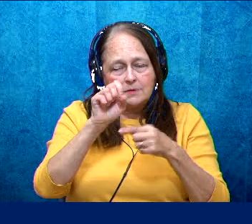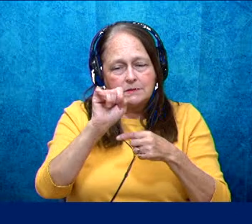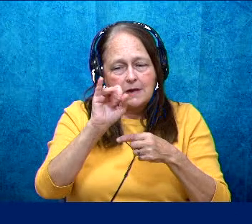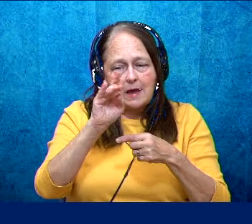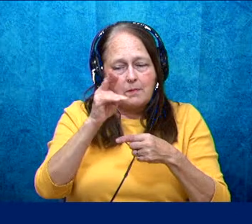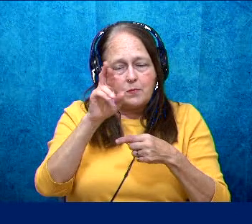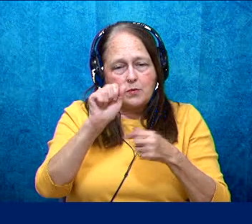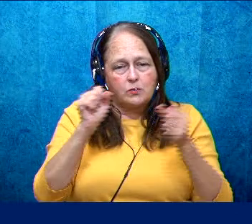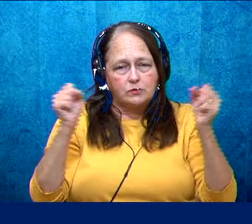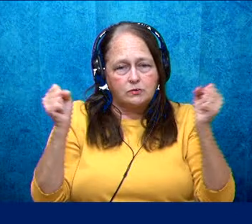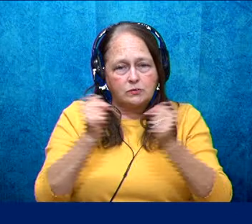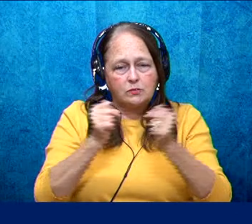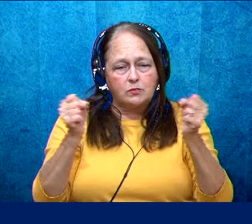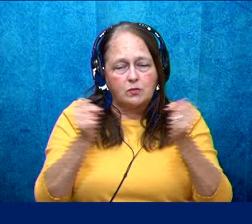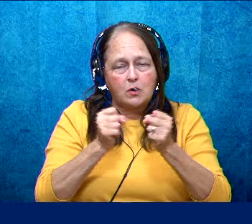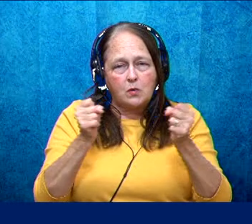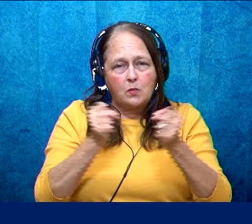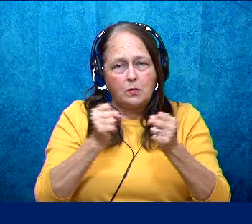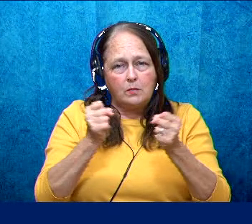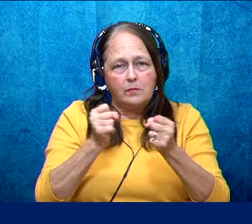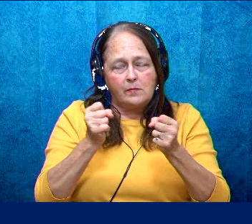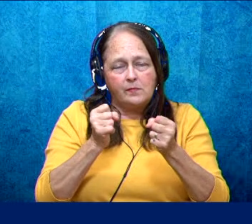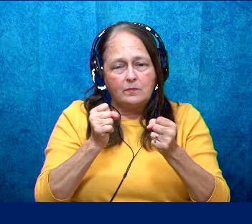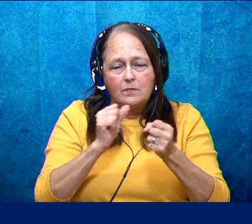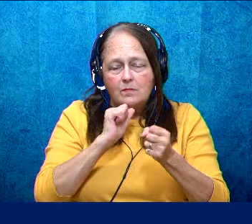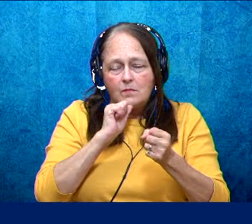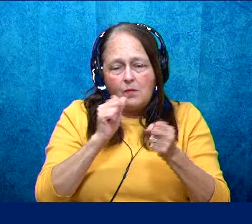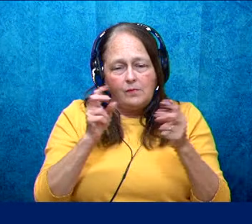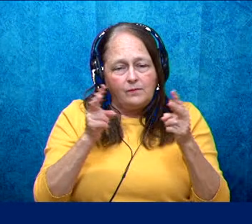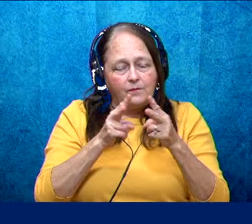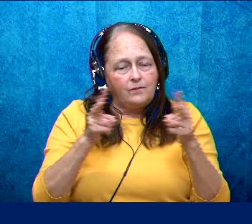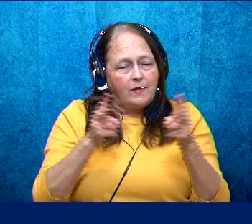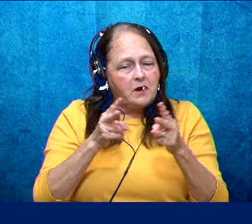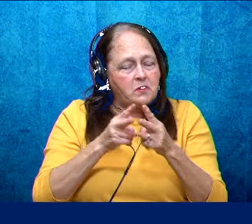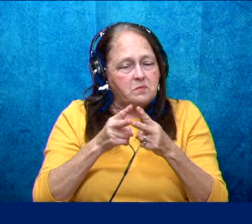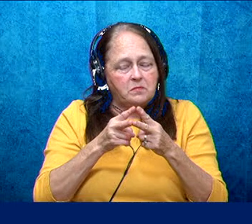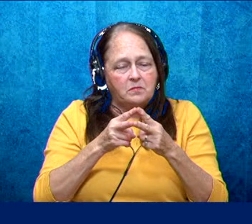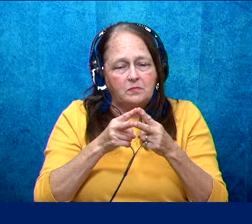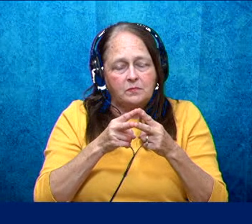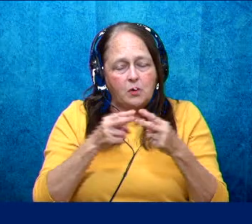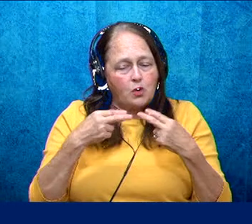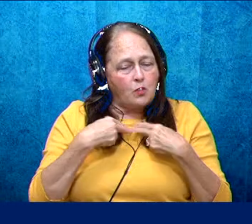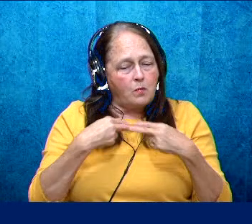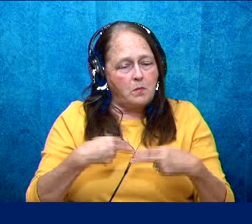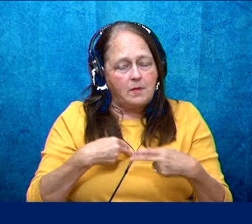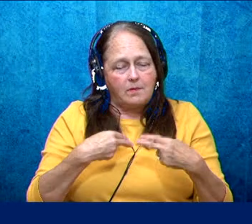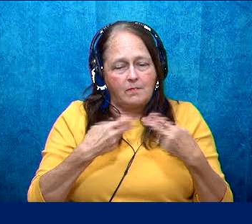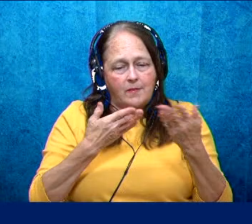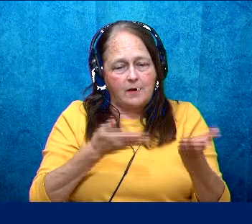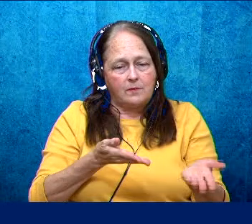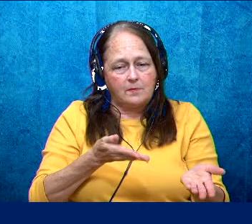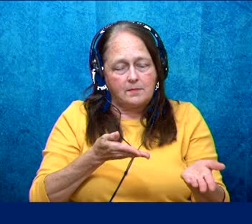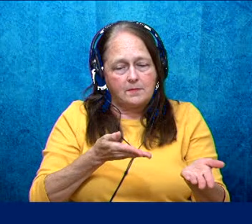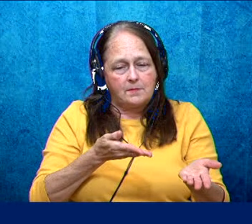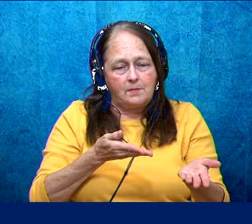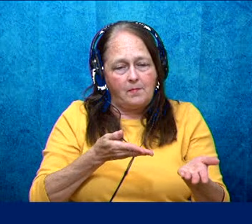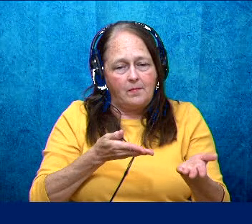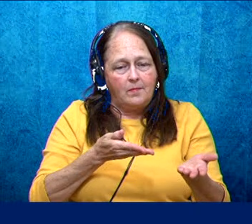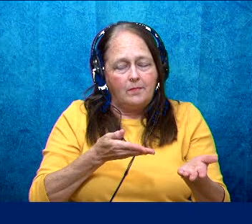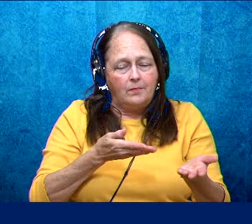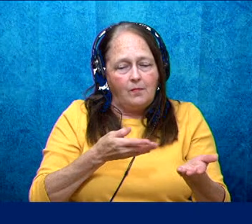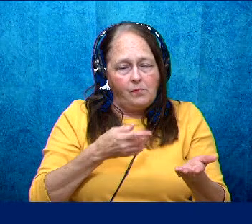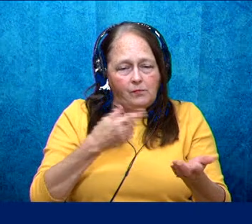it's cold and not very hospitable to humans, okay? So let's take a look at some